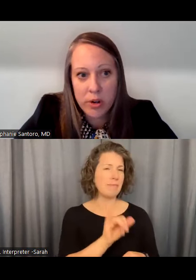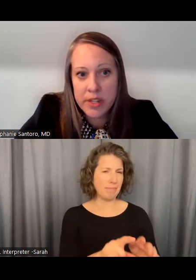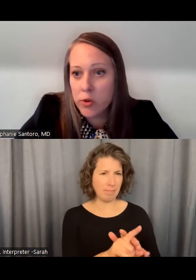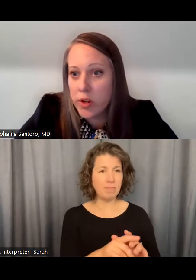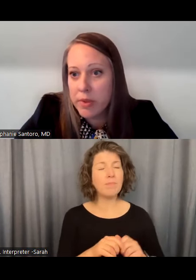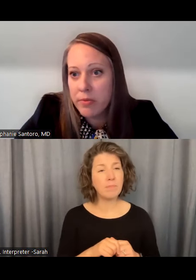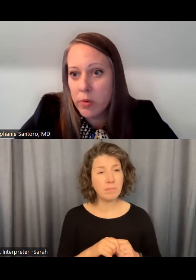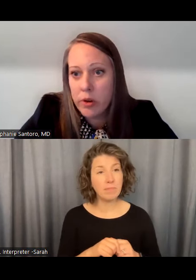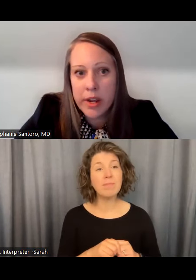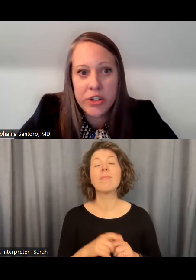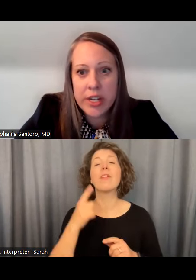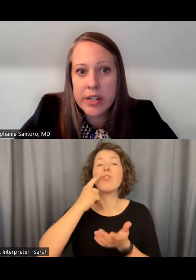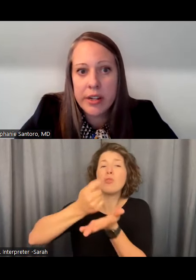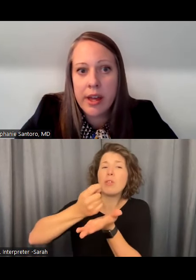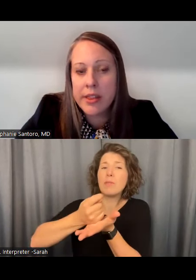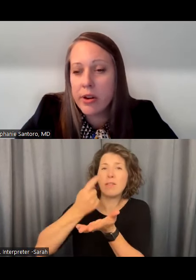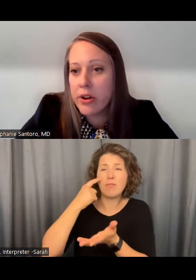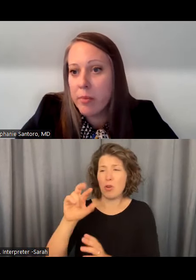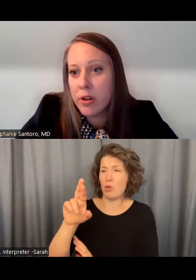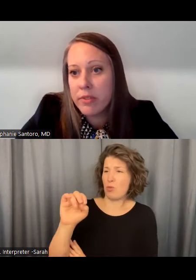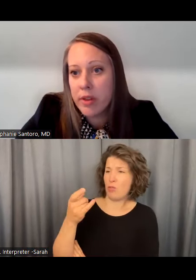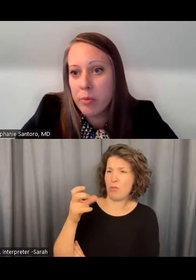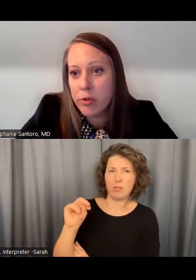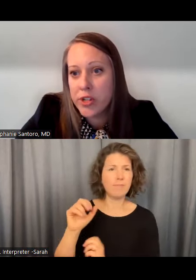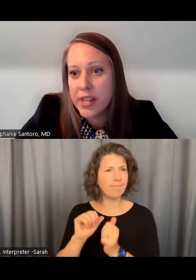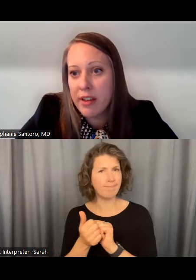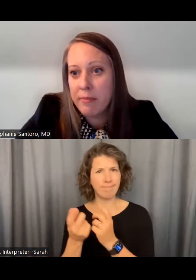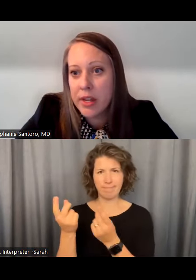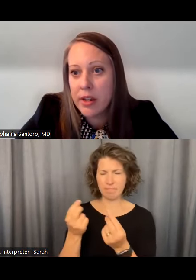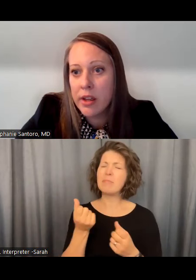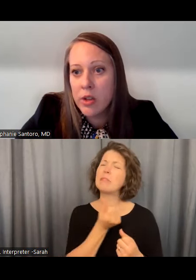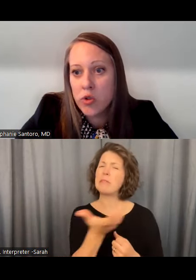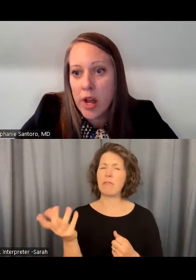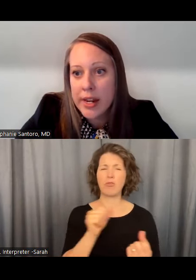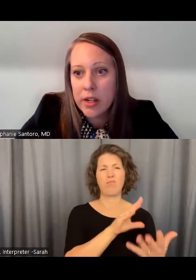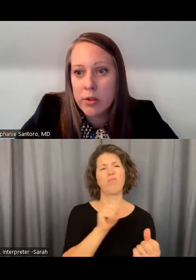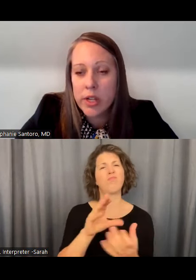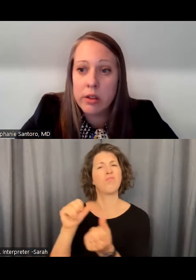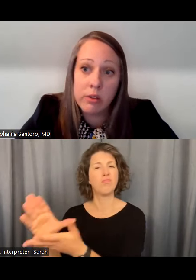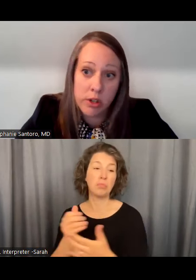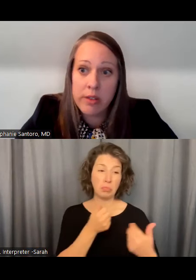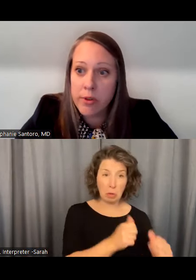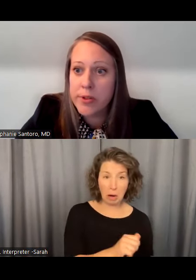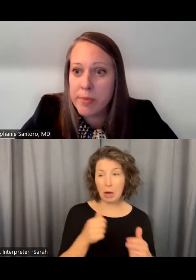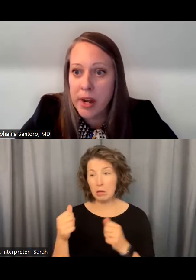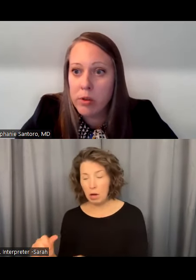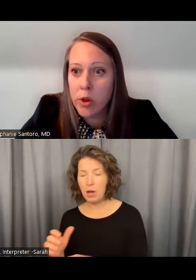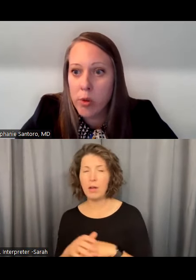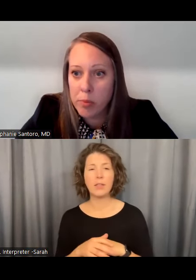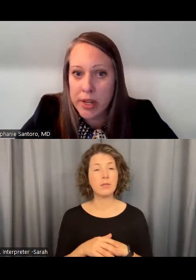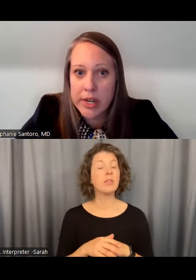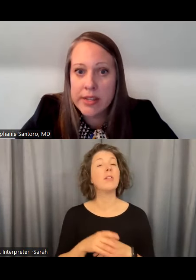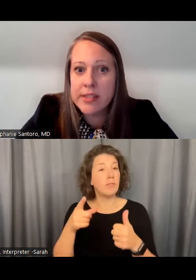In terms of treatment for regression, there are a number of approaches that have been tried, including looking for those